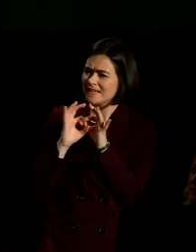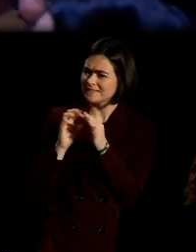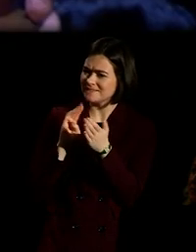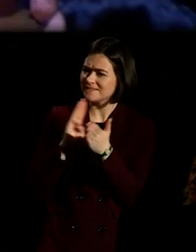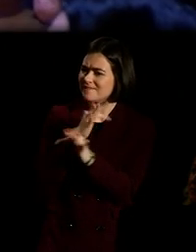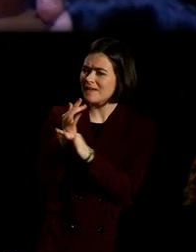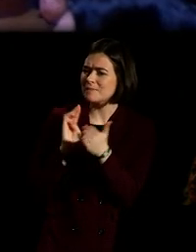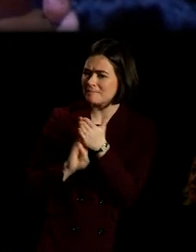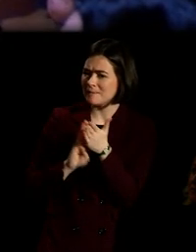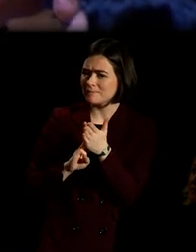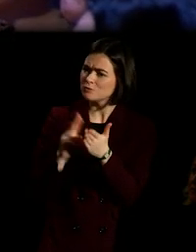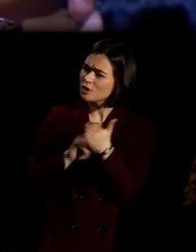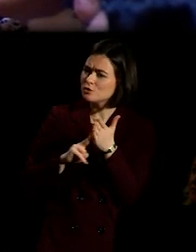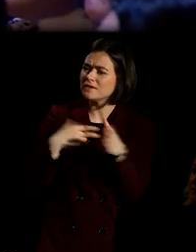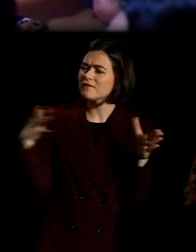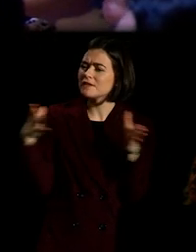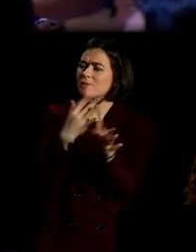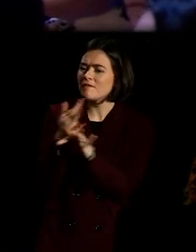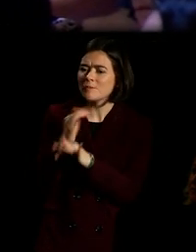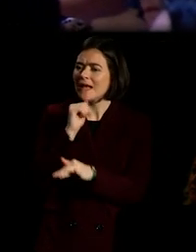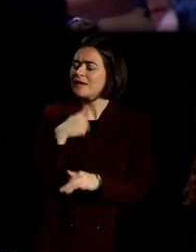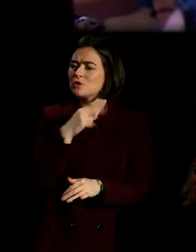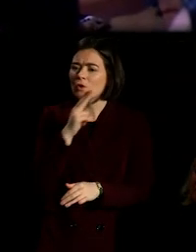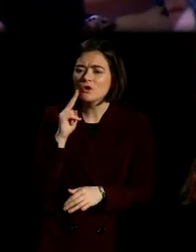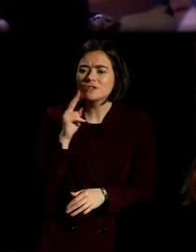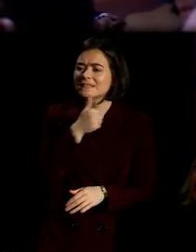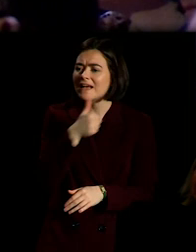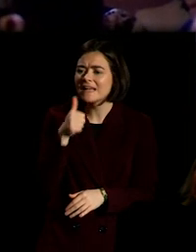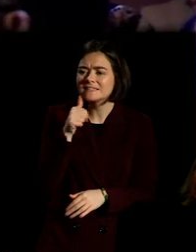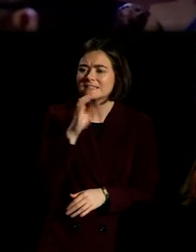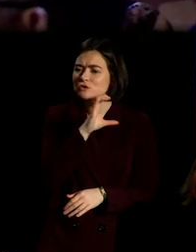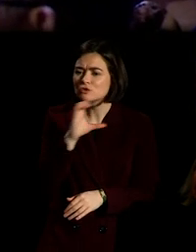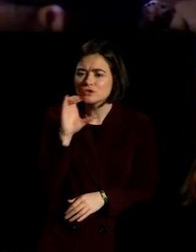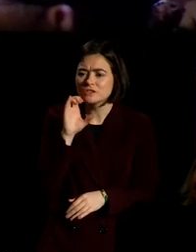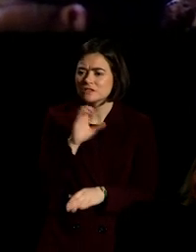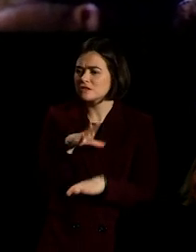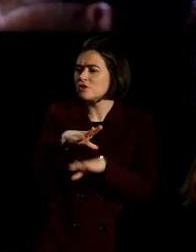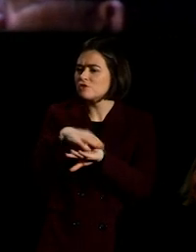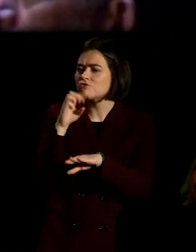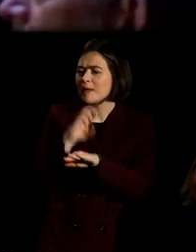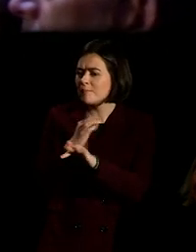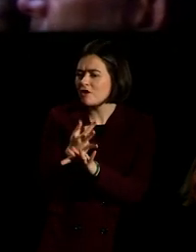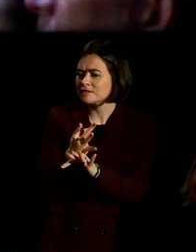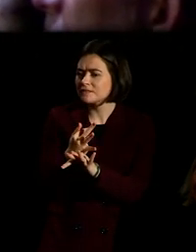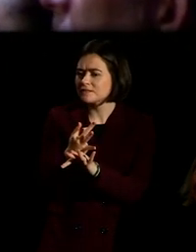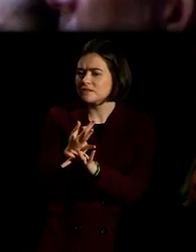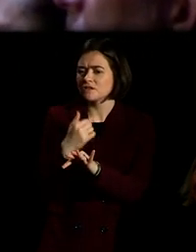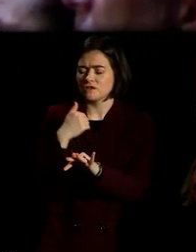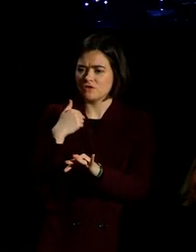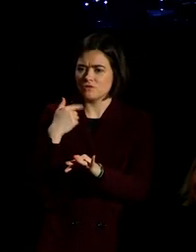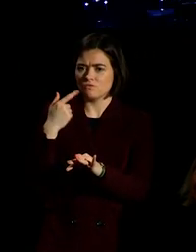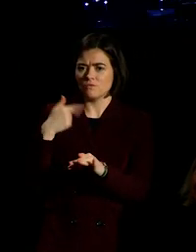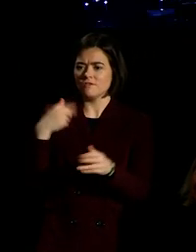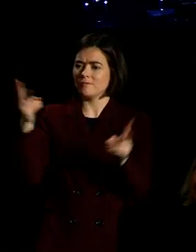from one side. No grandparents, no uncles, no aunts, no cousins. We've been endowed with the